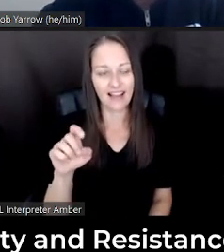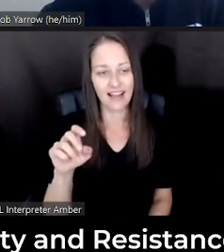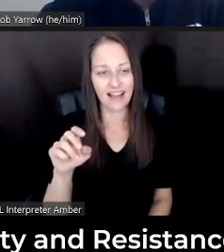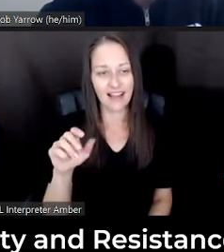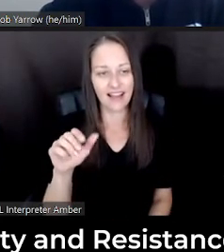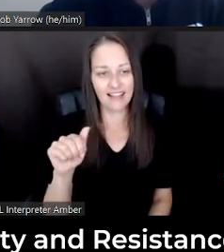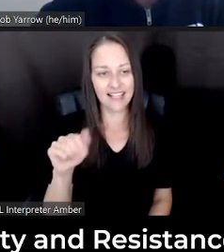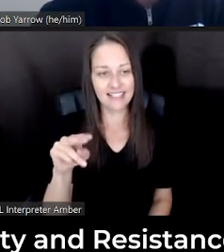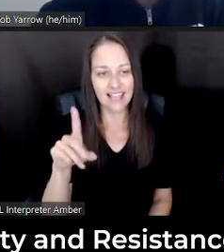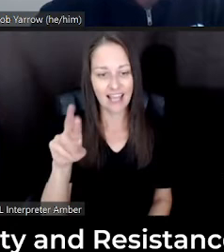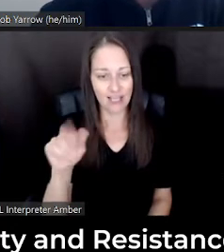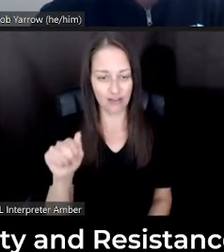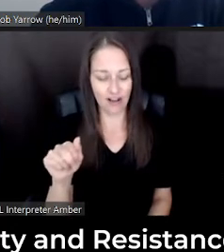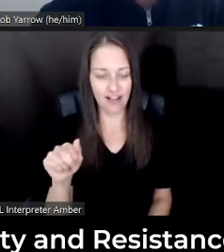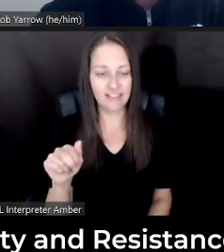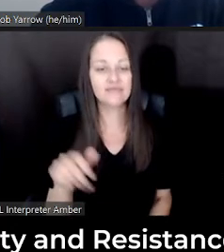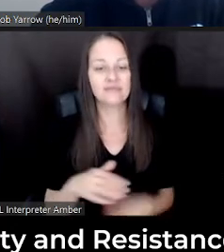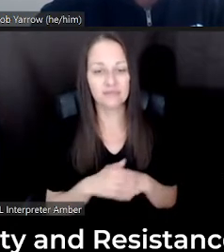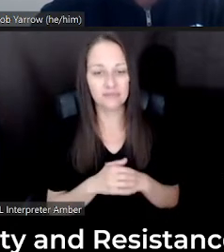Hi, it's great to be with you.